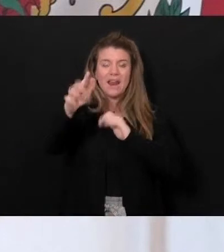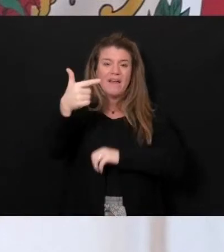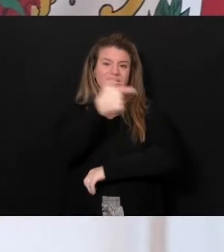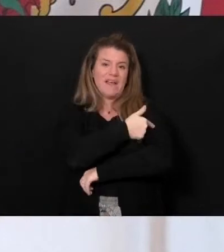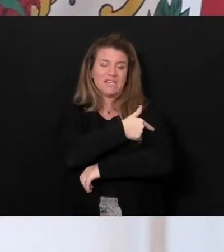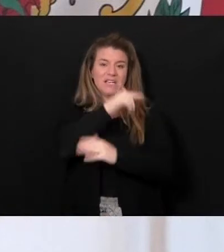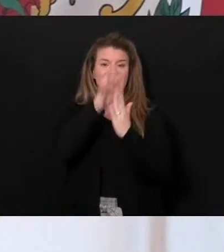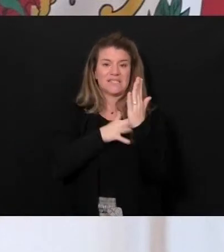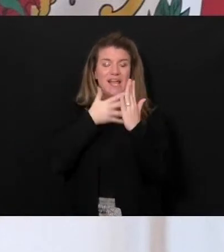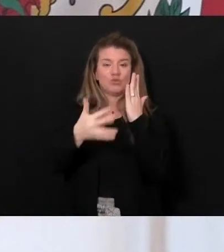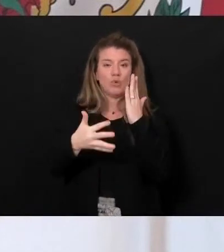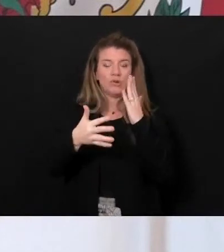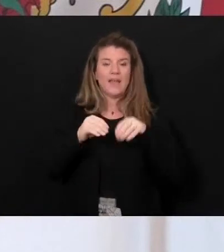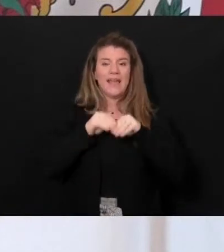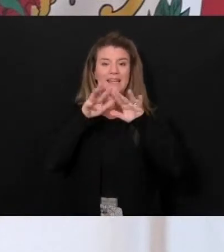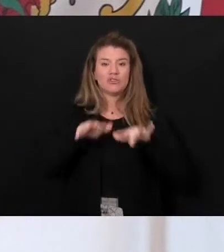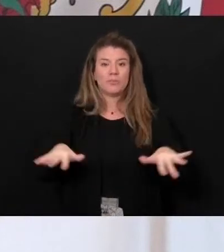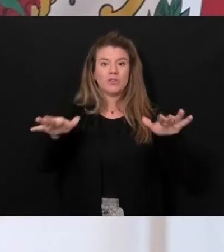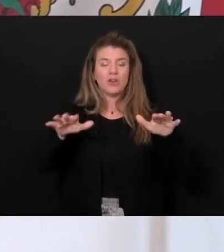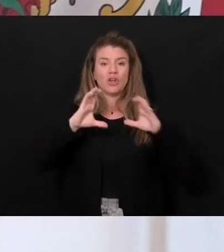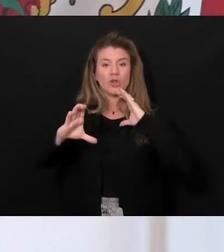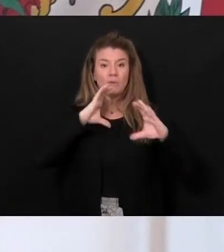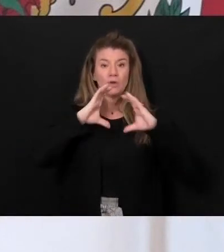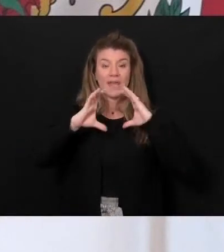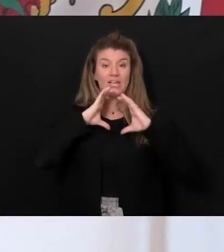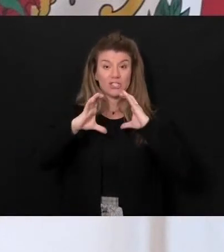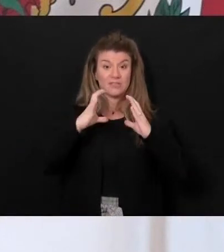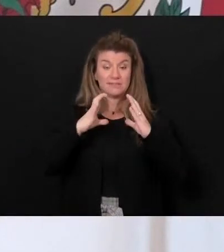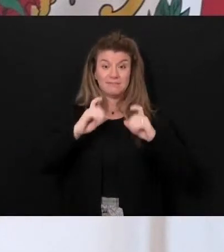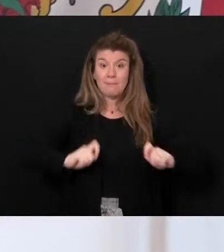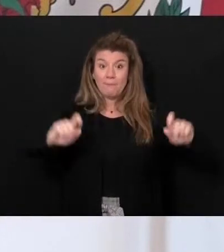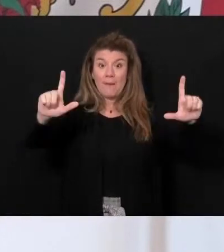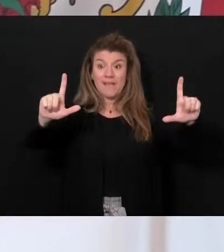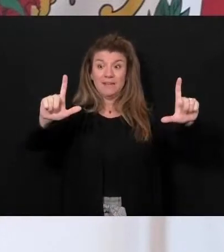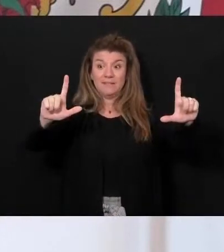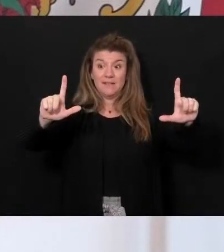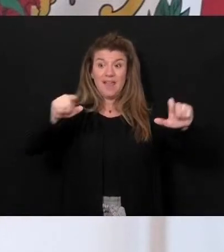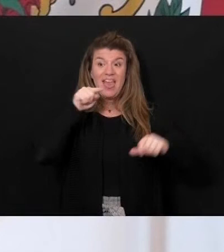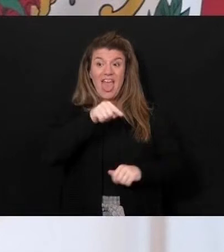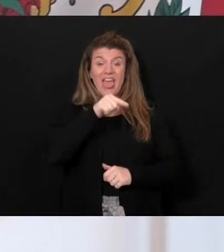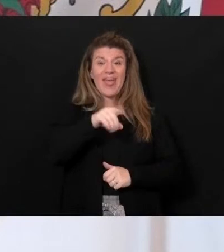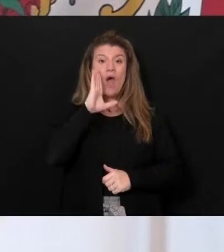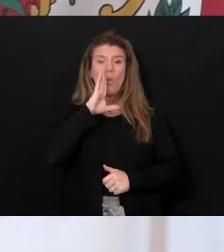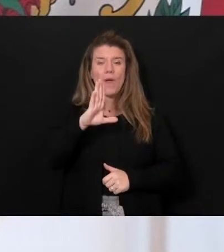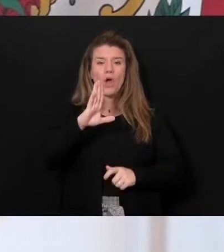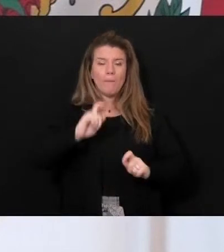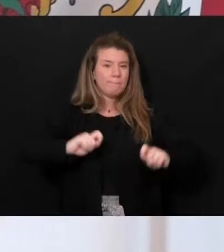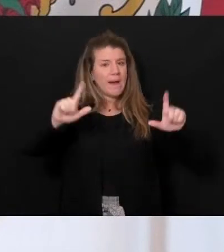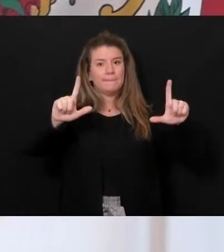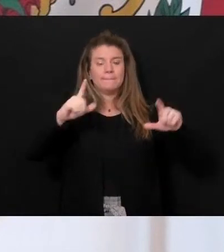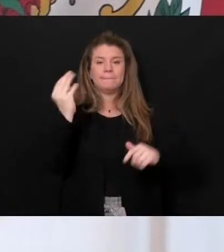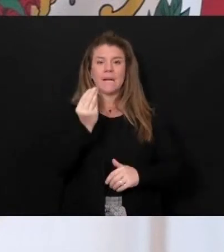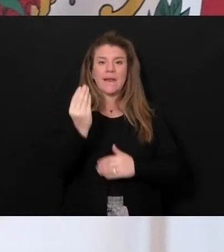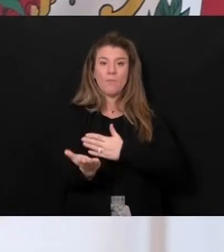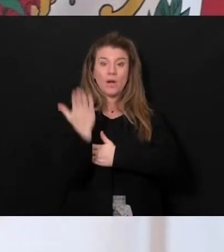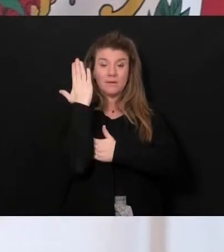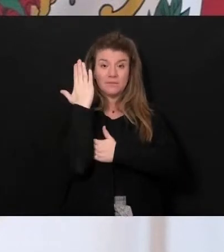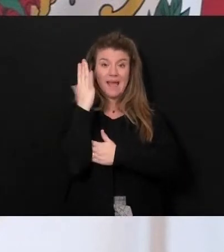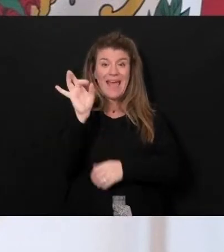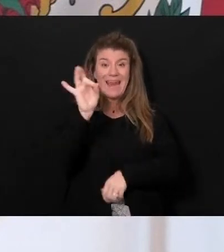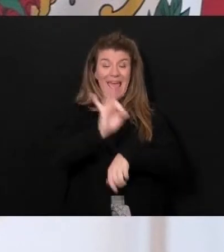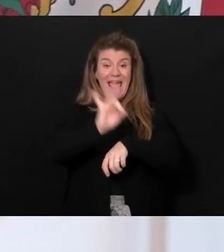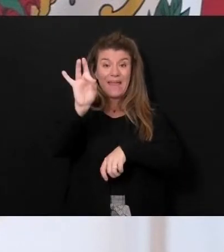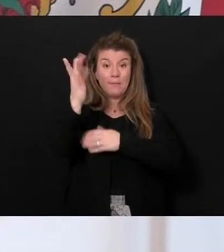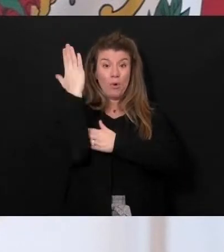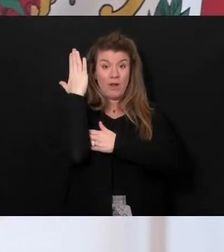vaccine scheduling and distribution communications tool. It will go live on Monday morning at 8